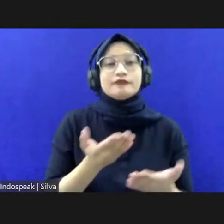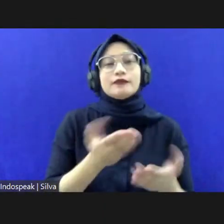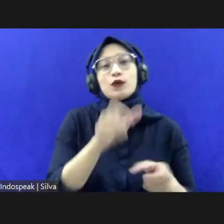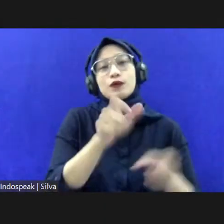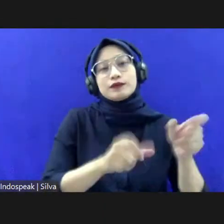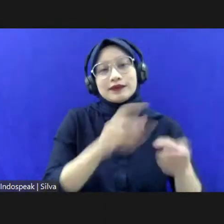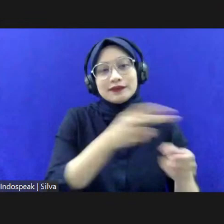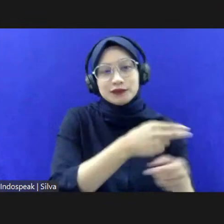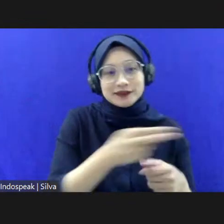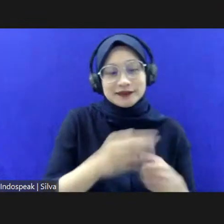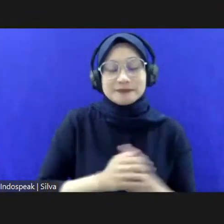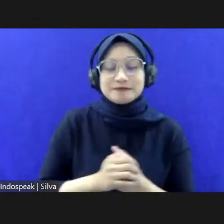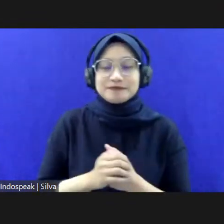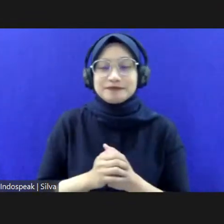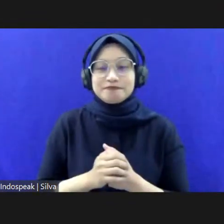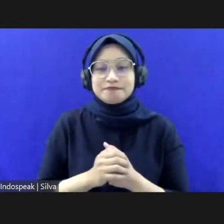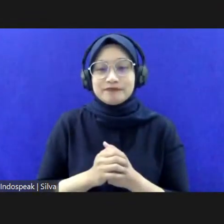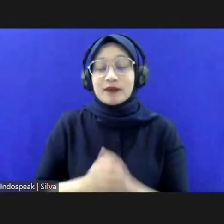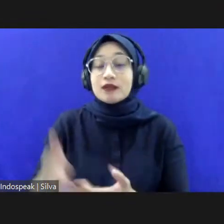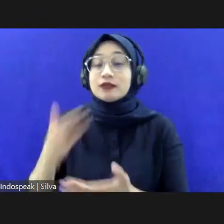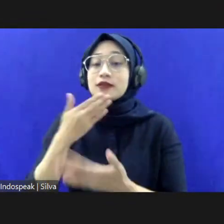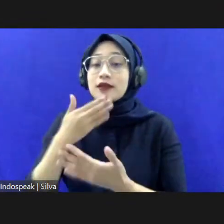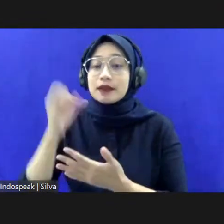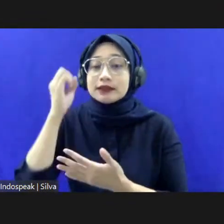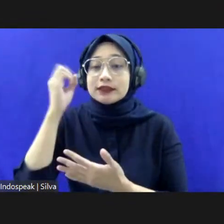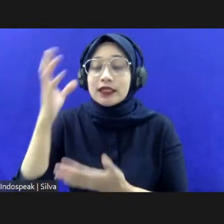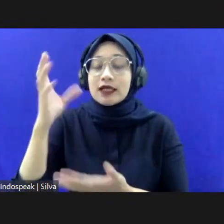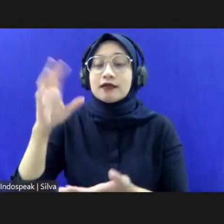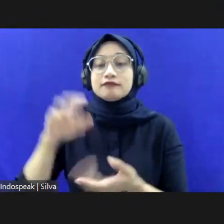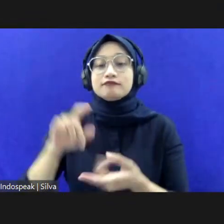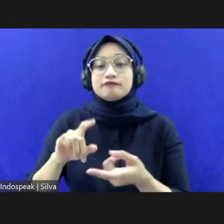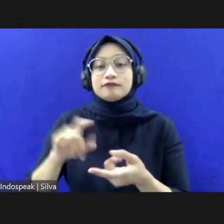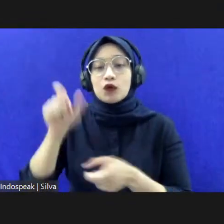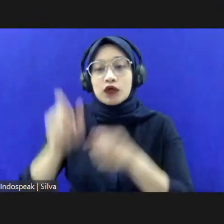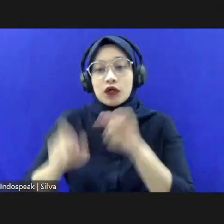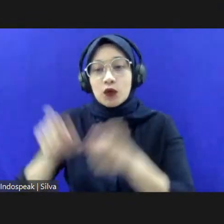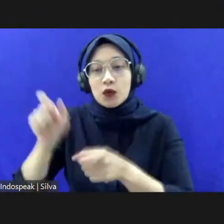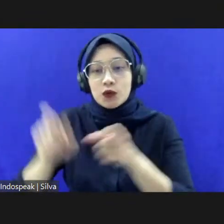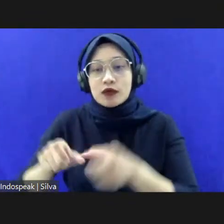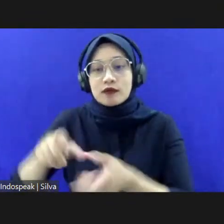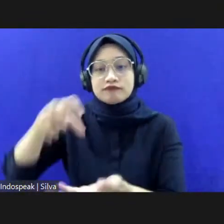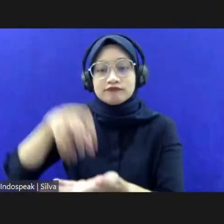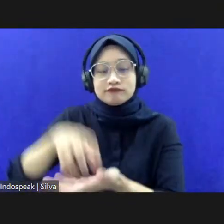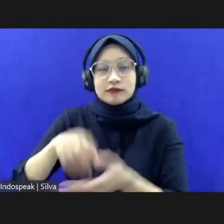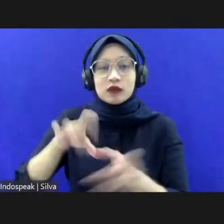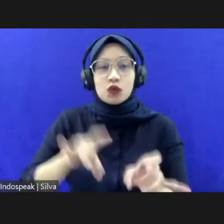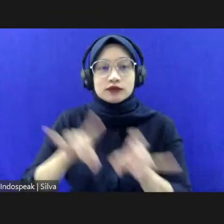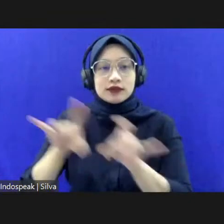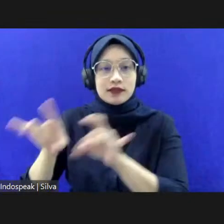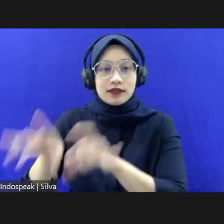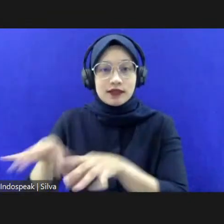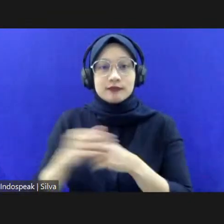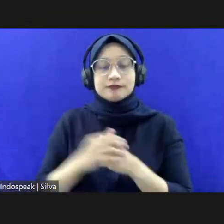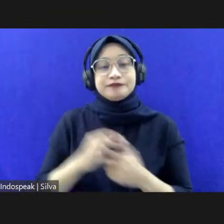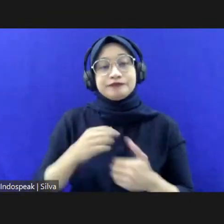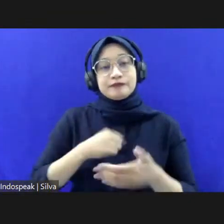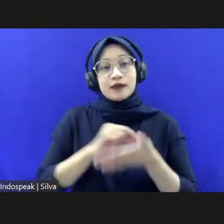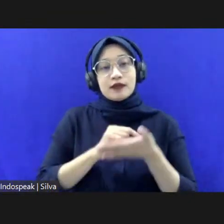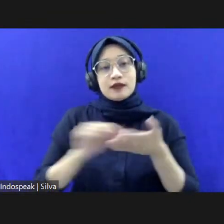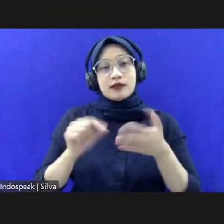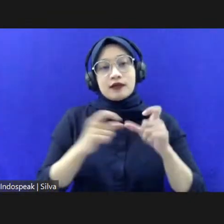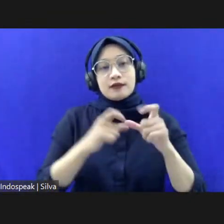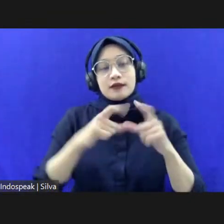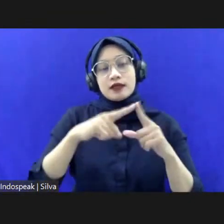good afternoon for everyone in Sydney and also in Australia. My name is Salut Muhyiddin. I'm from